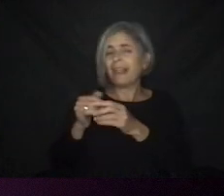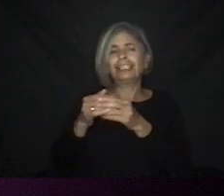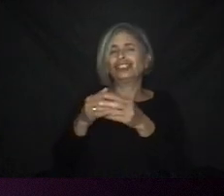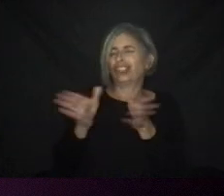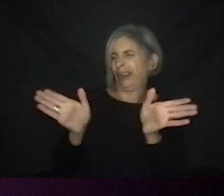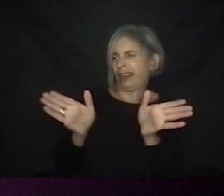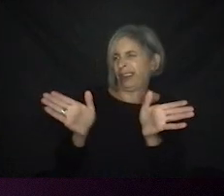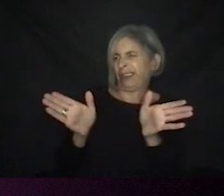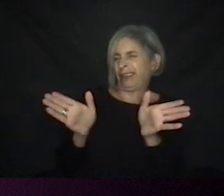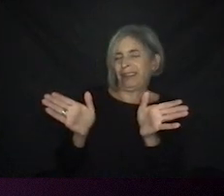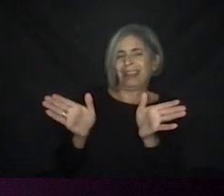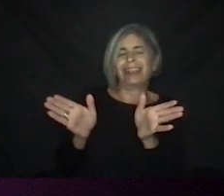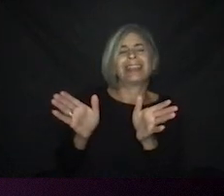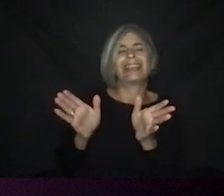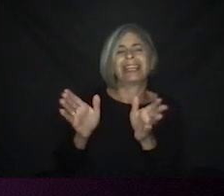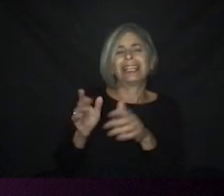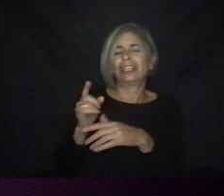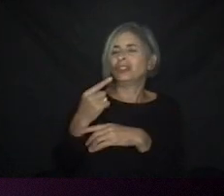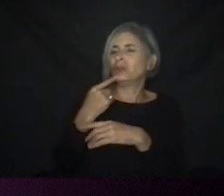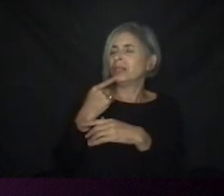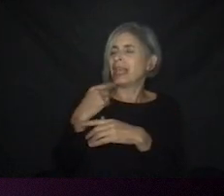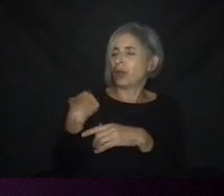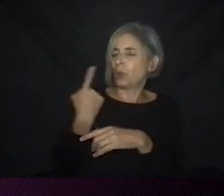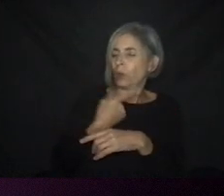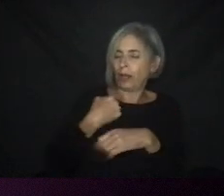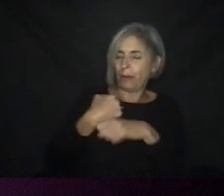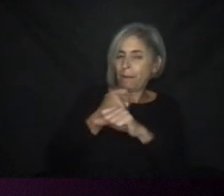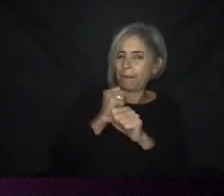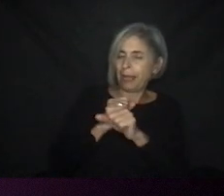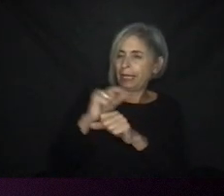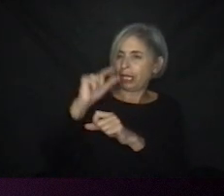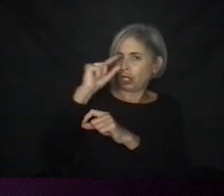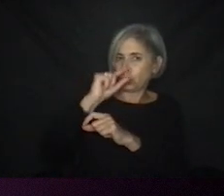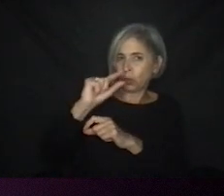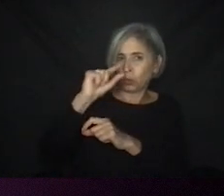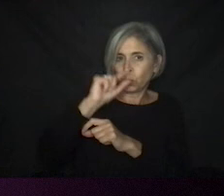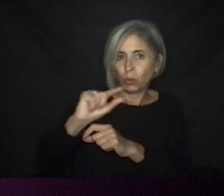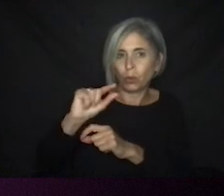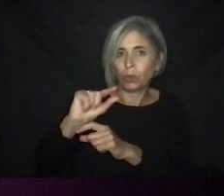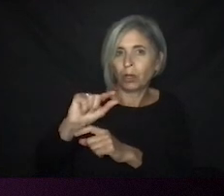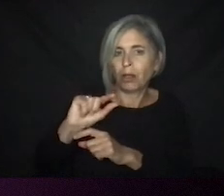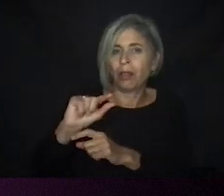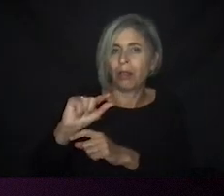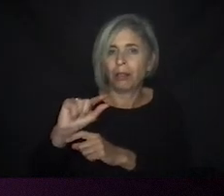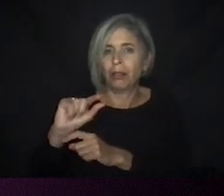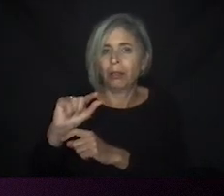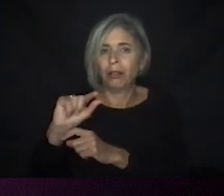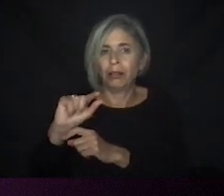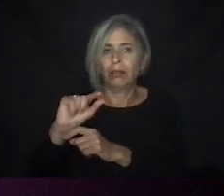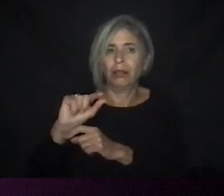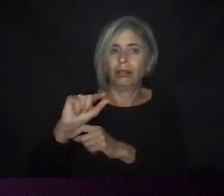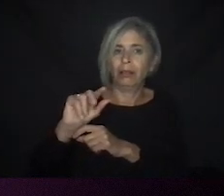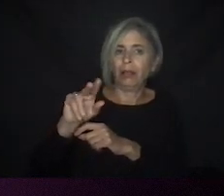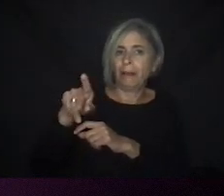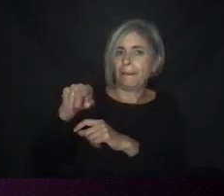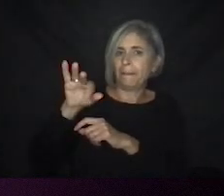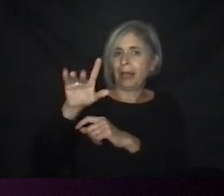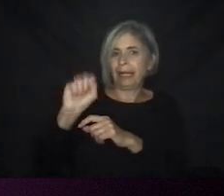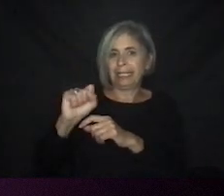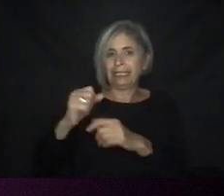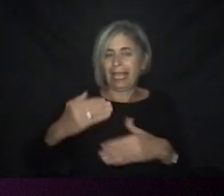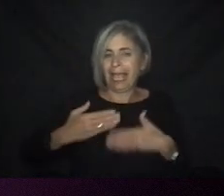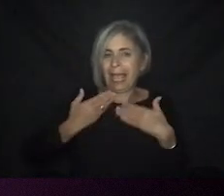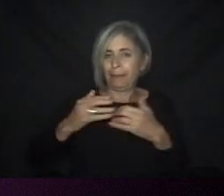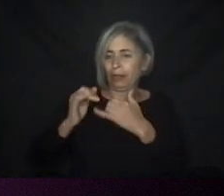generic. And actually even saying things like, well, we're trying to make the Google bots happy. That's generic too. But what I'm trying